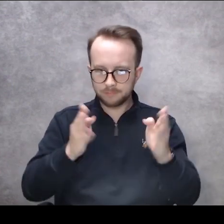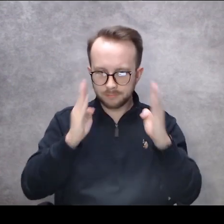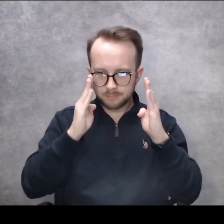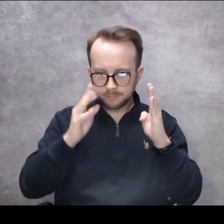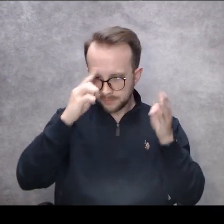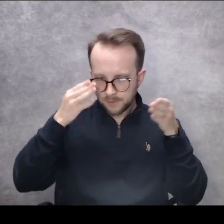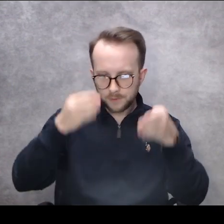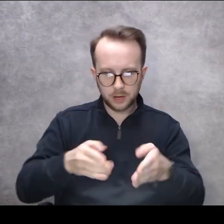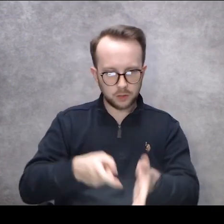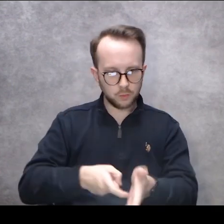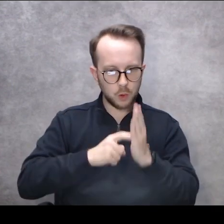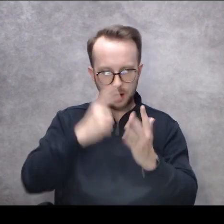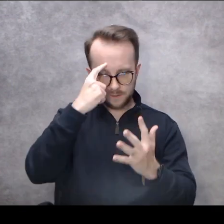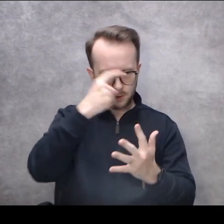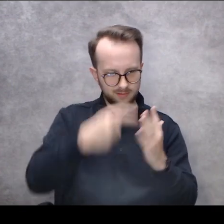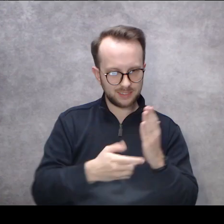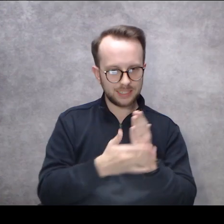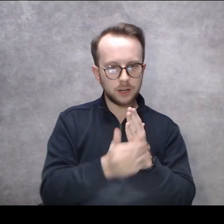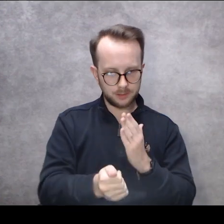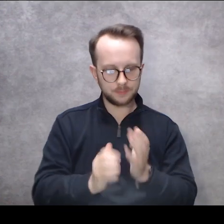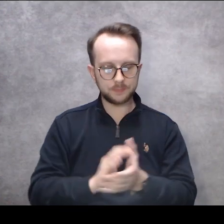skills.